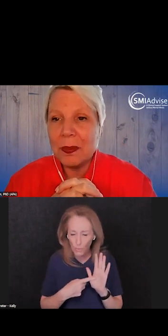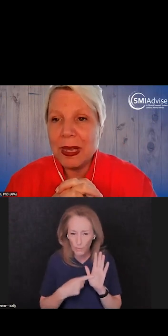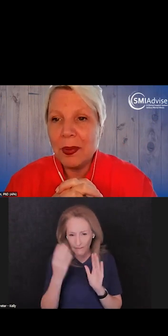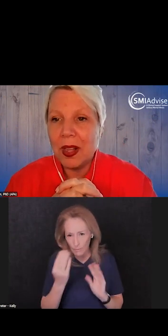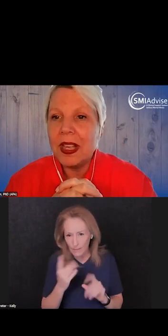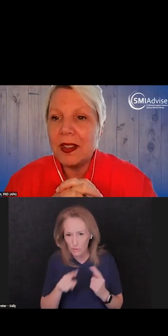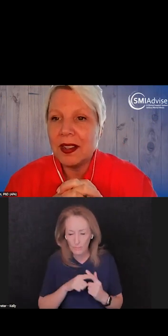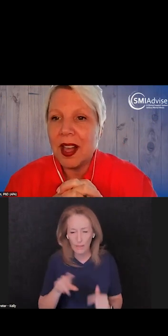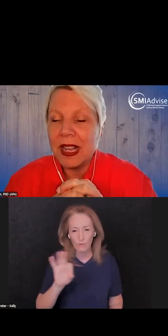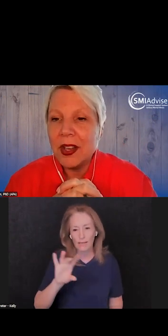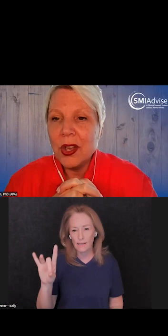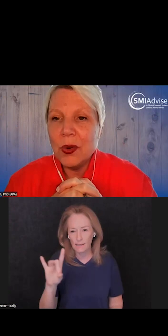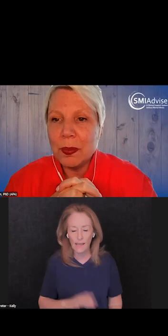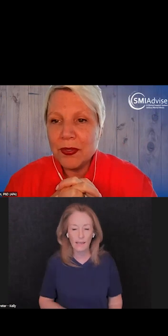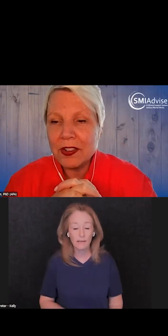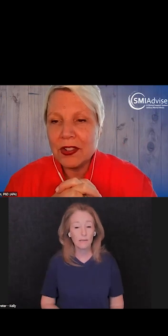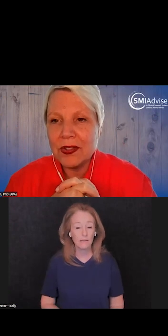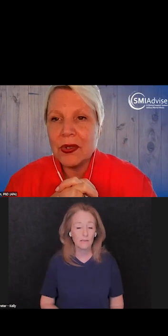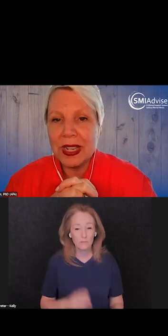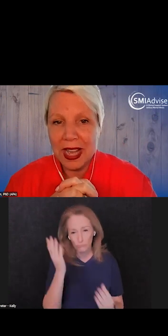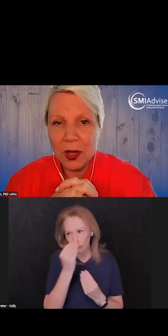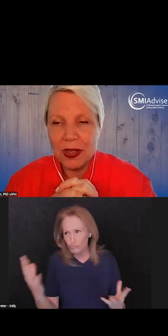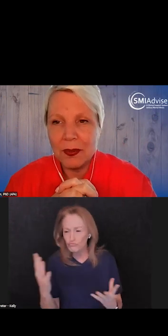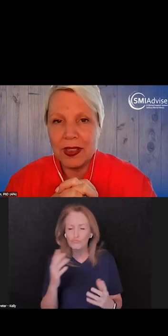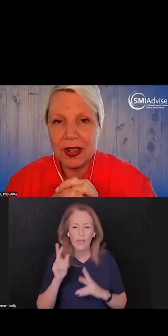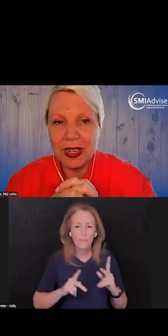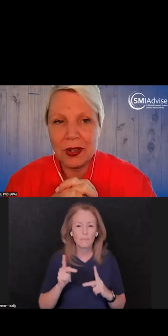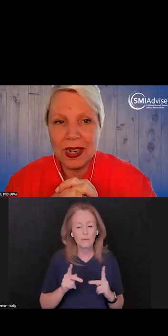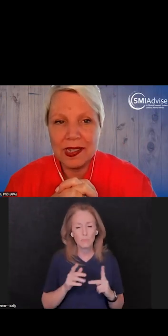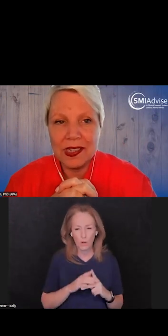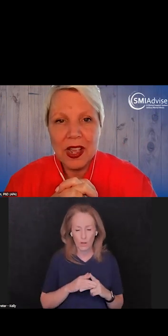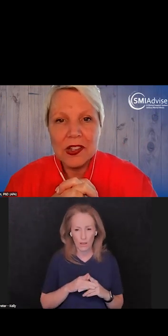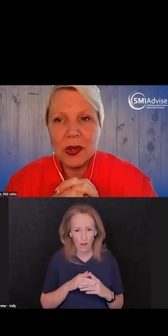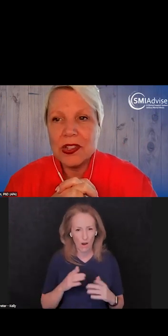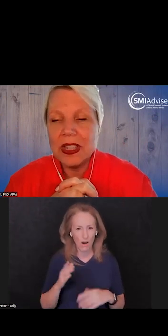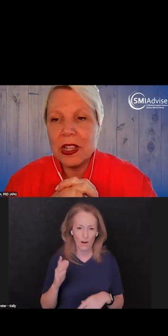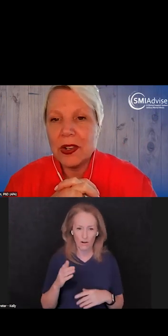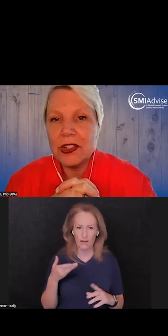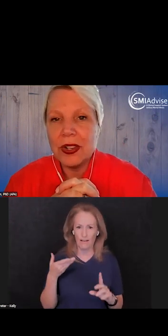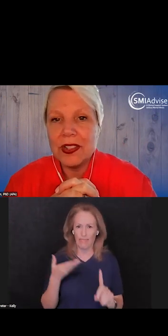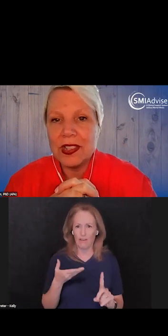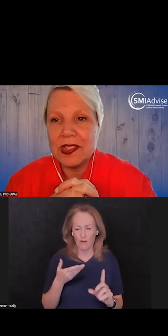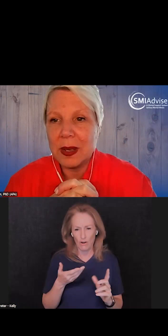and there are people on the end of the line who are professionals who can help them when they're in a crisis. So still